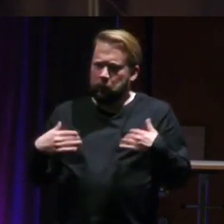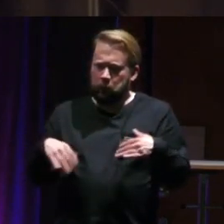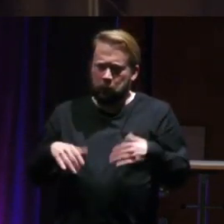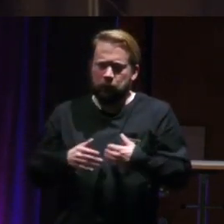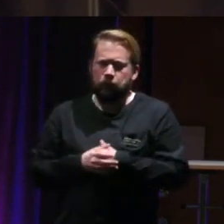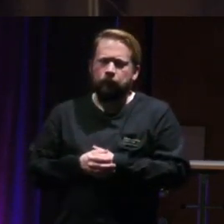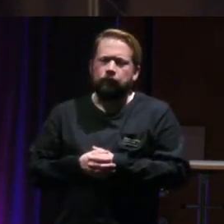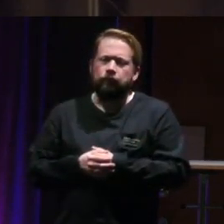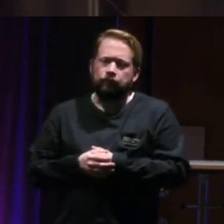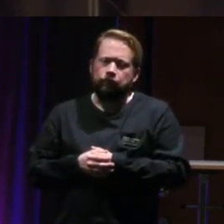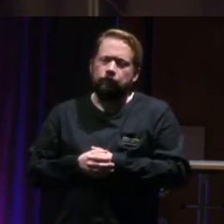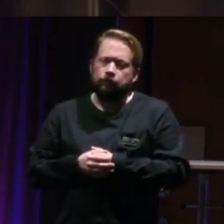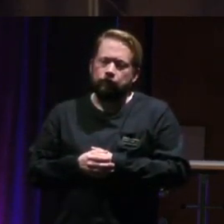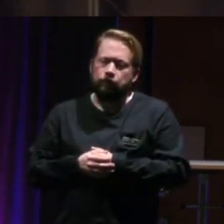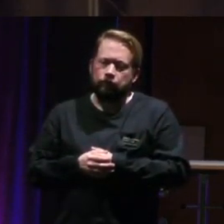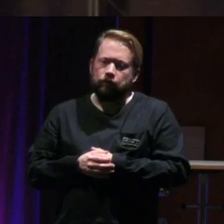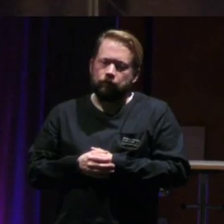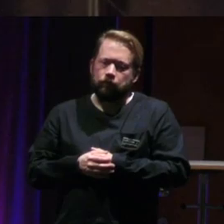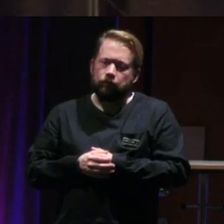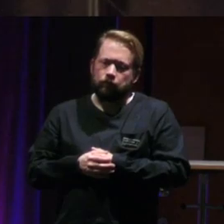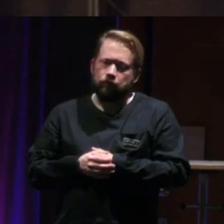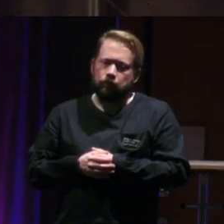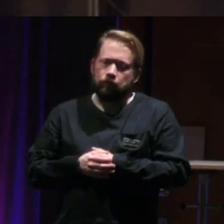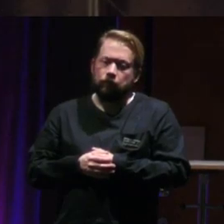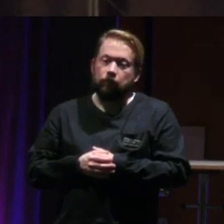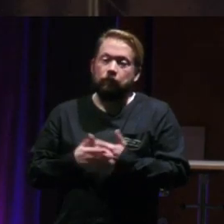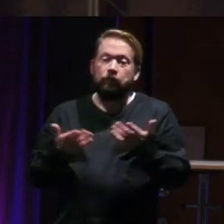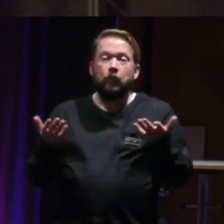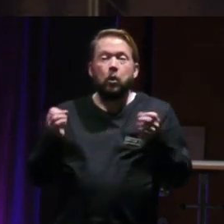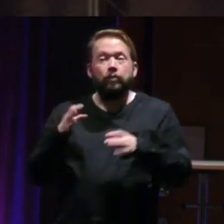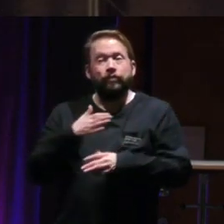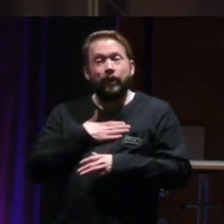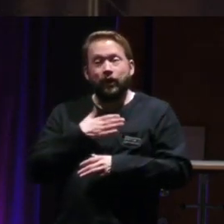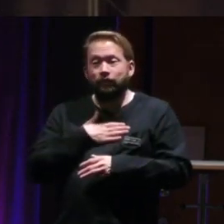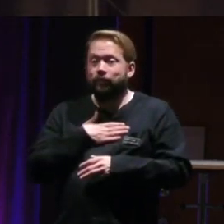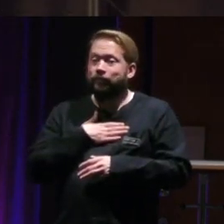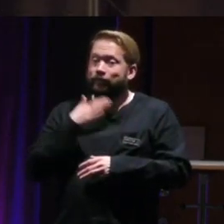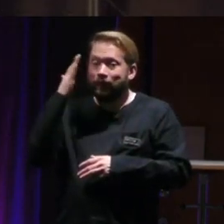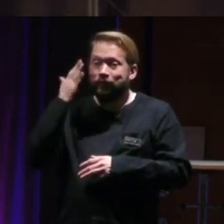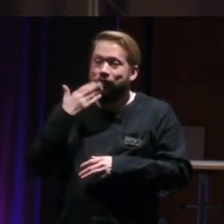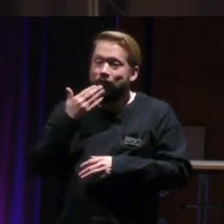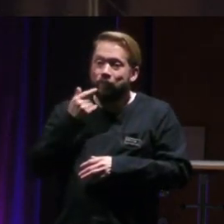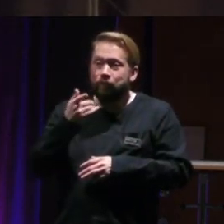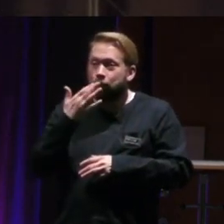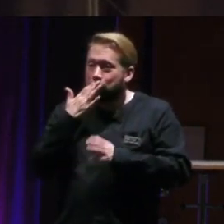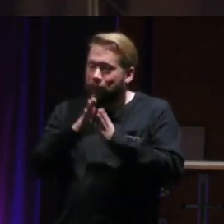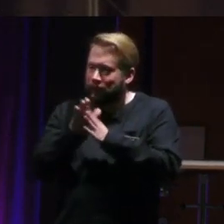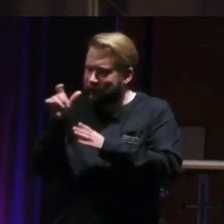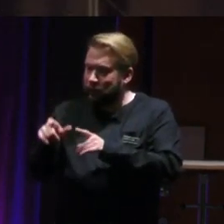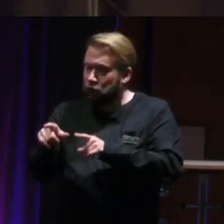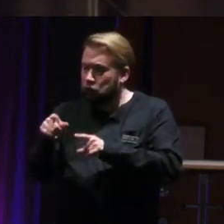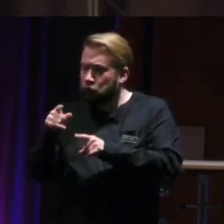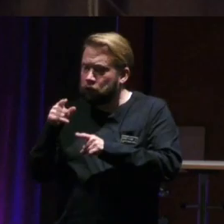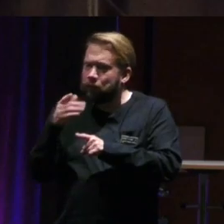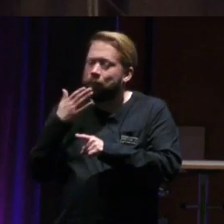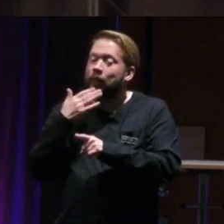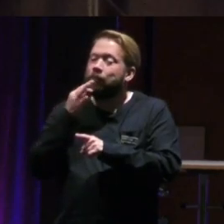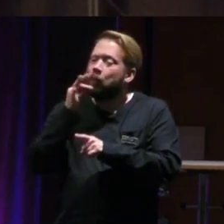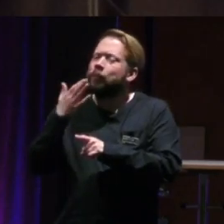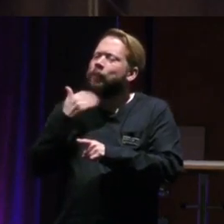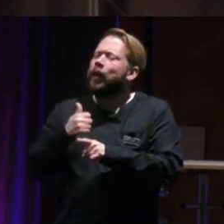in Russia, you should ask who owns the Crimea. That's the main question, yeah. So, and a lot of